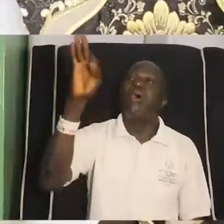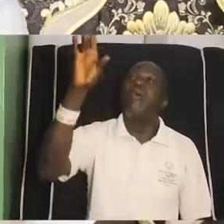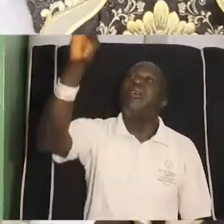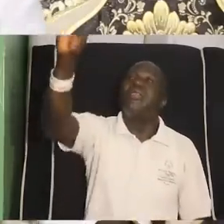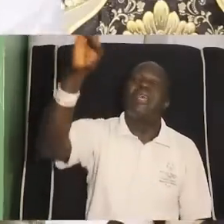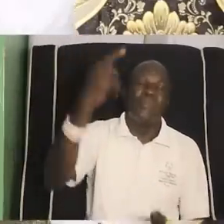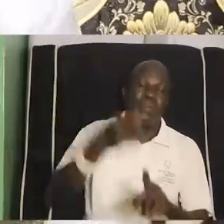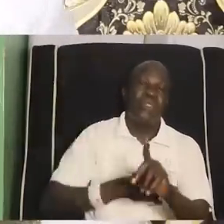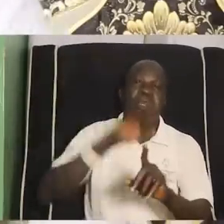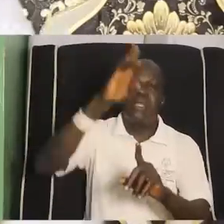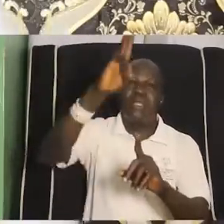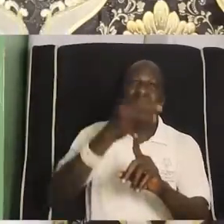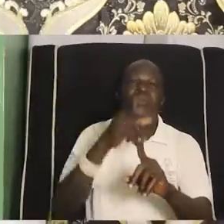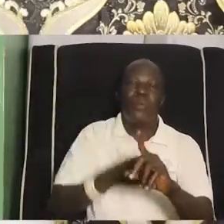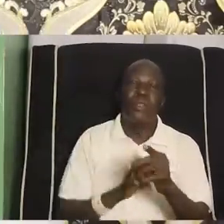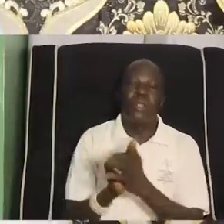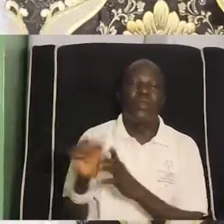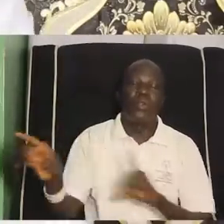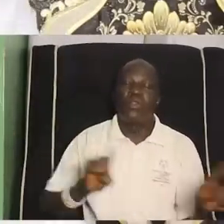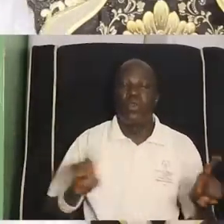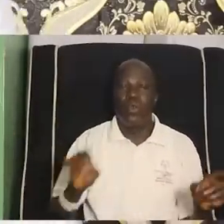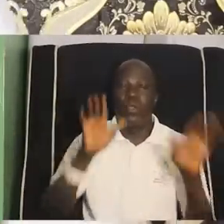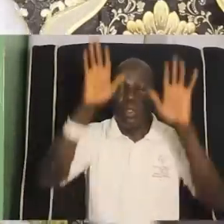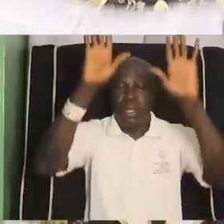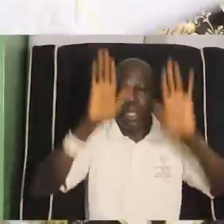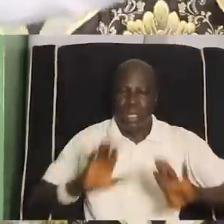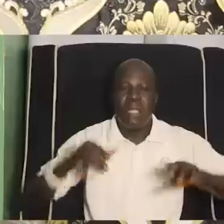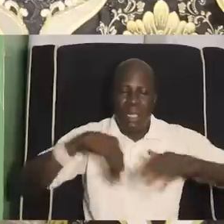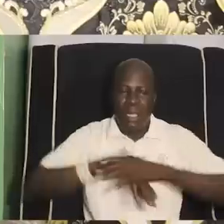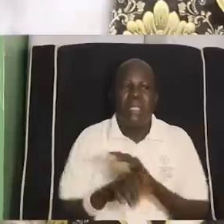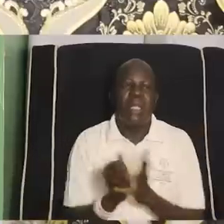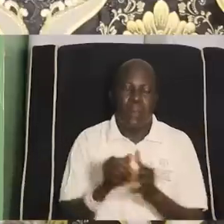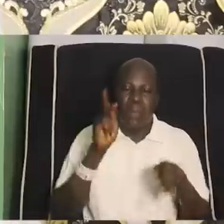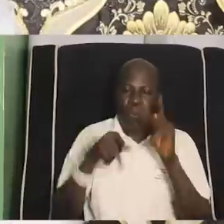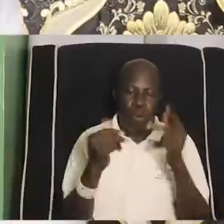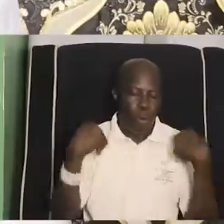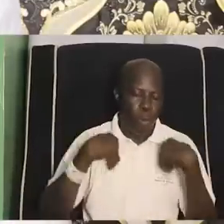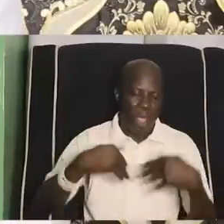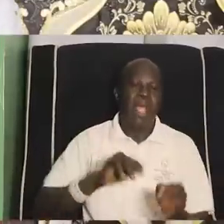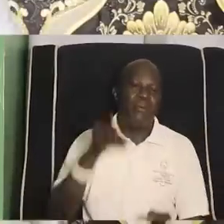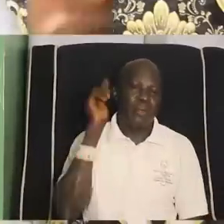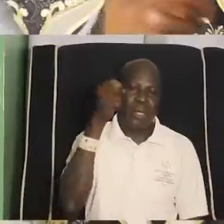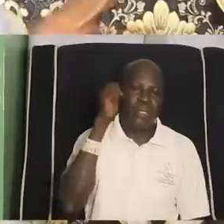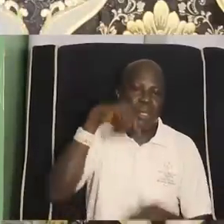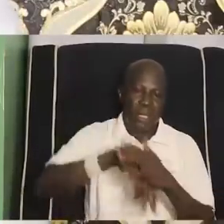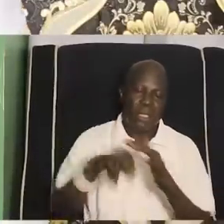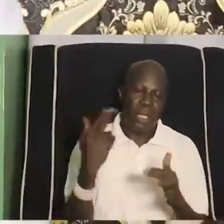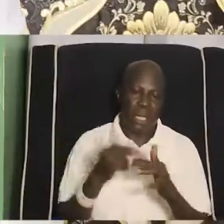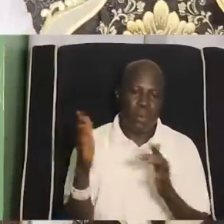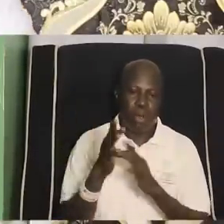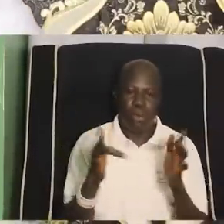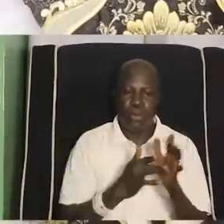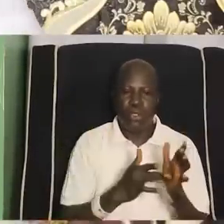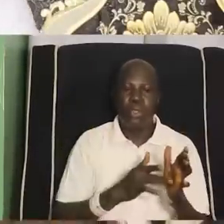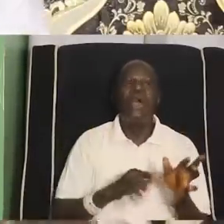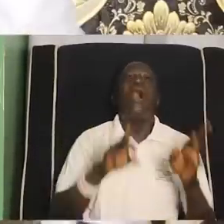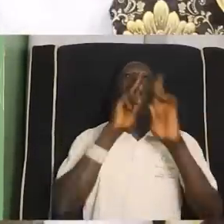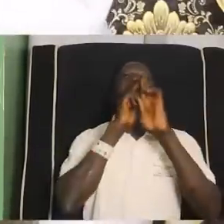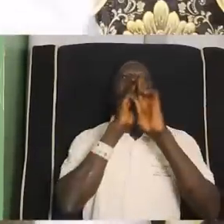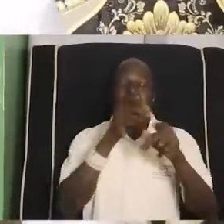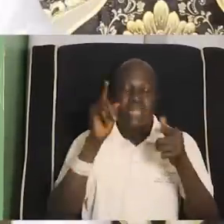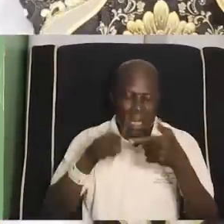keje ti ma nda bi anodo do tawo yan ma ni testimony anodo do loruko Jesu e gasi oro